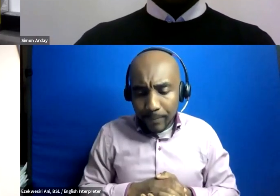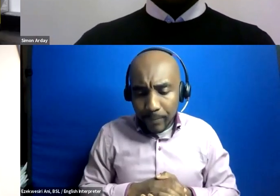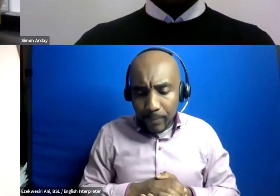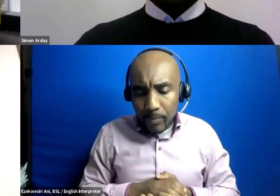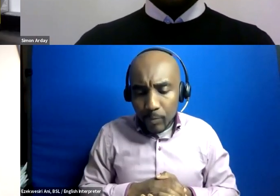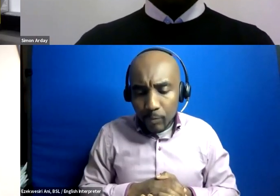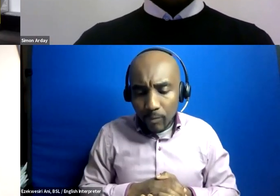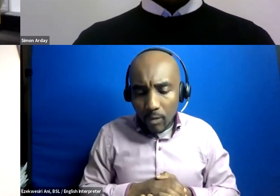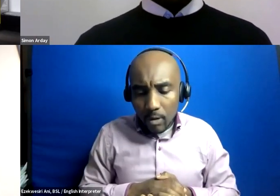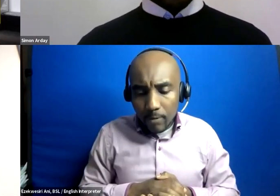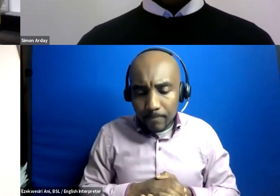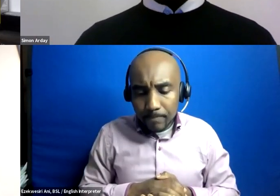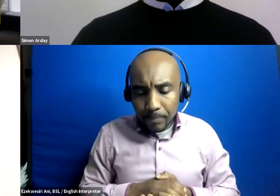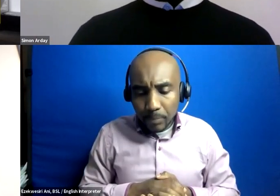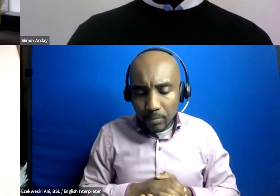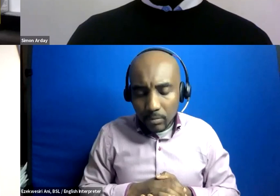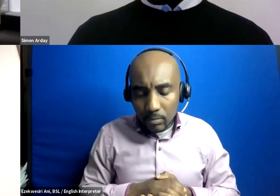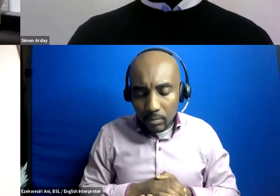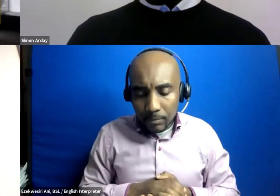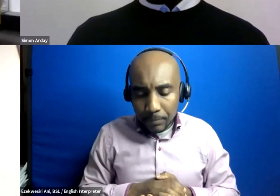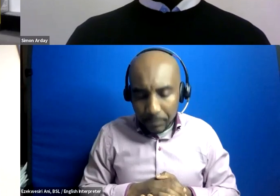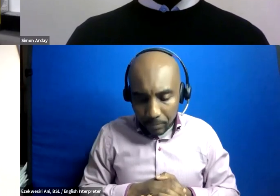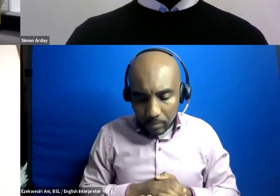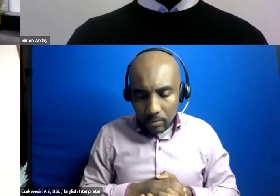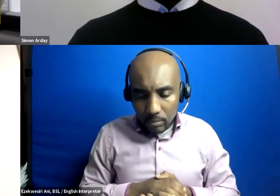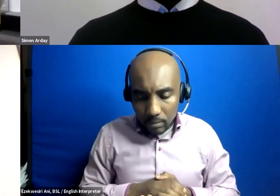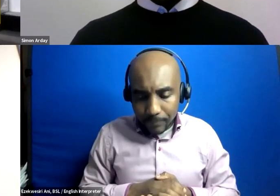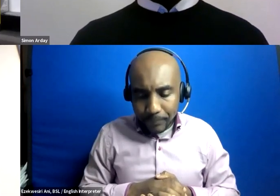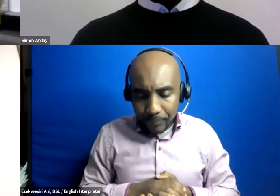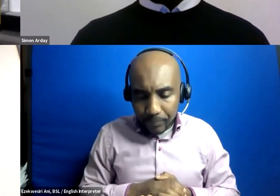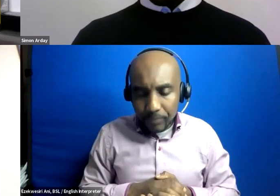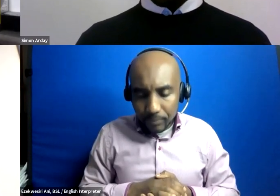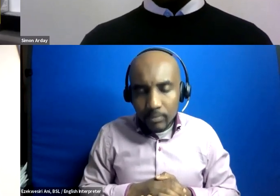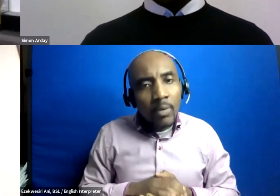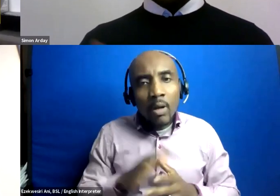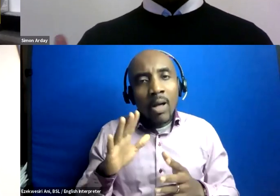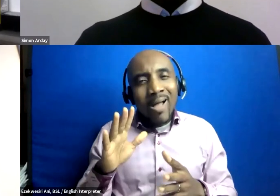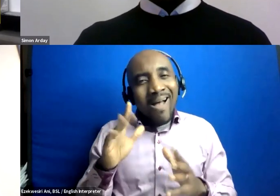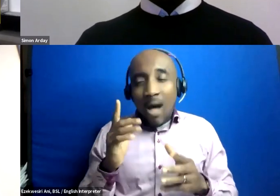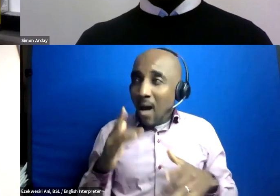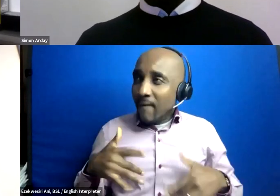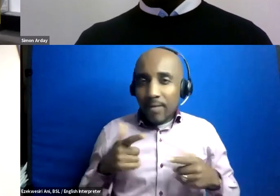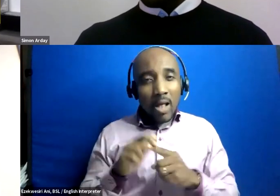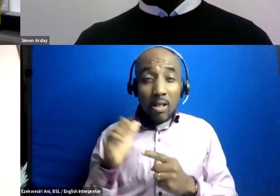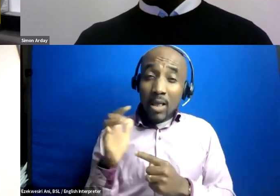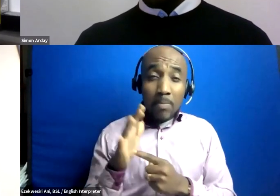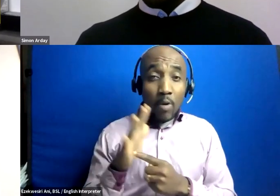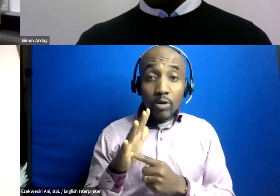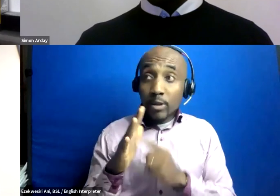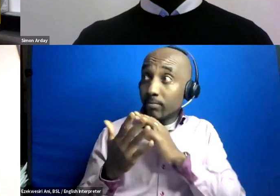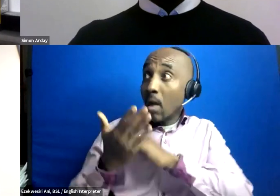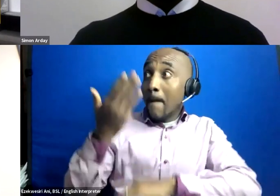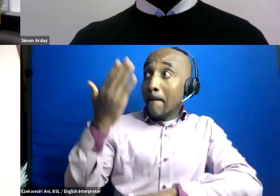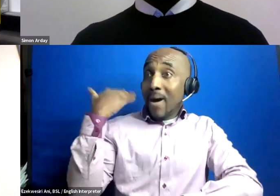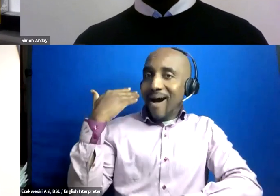something inherent in being able to kind of understand what's happened beforehand in order to be able to grow from it.